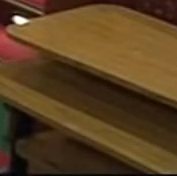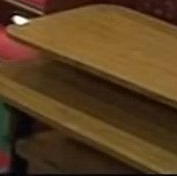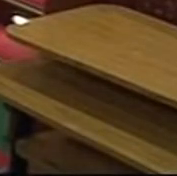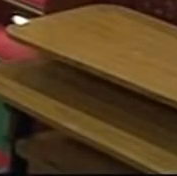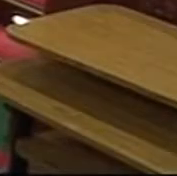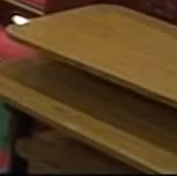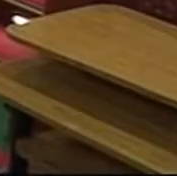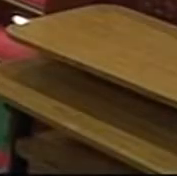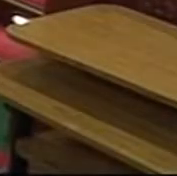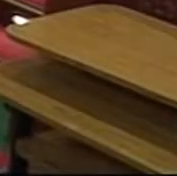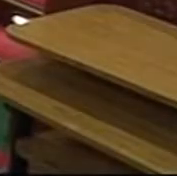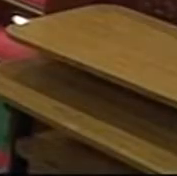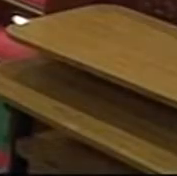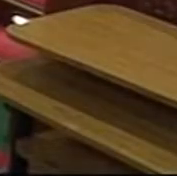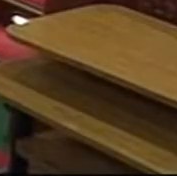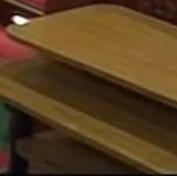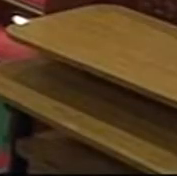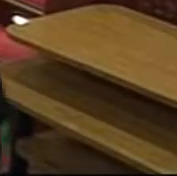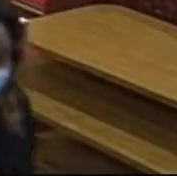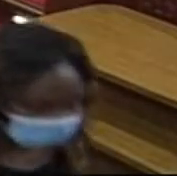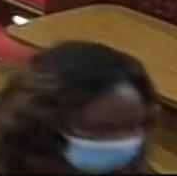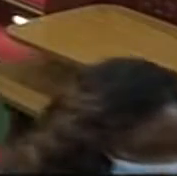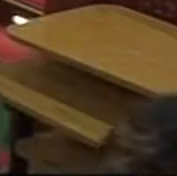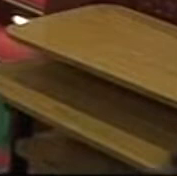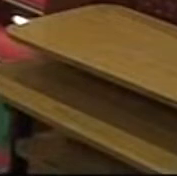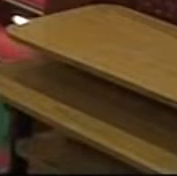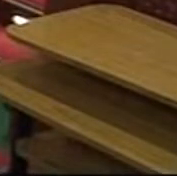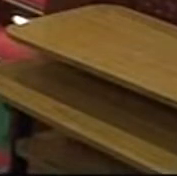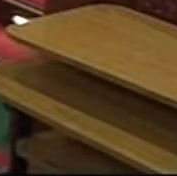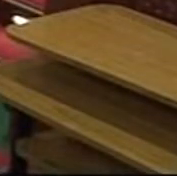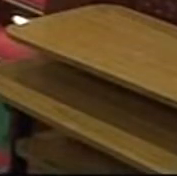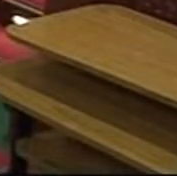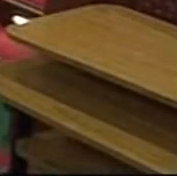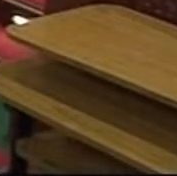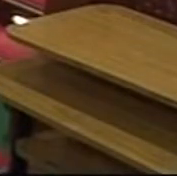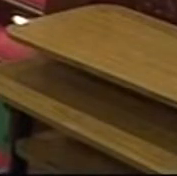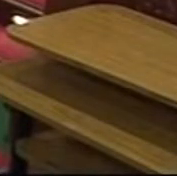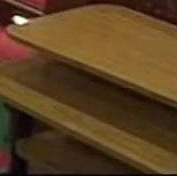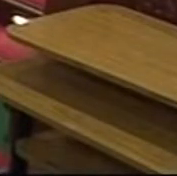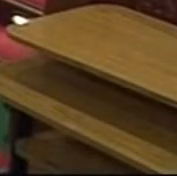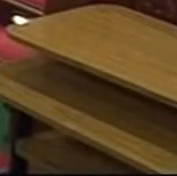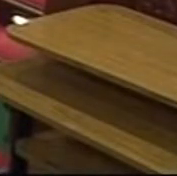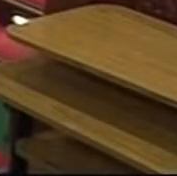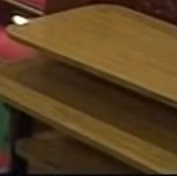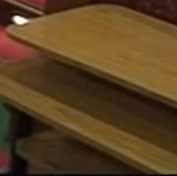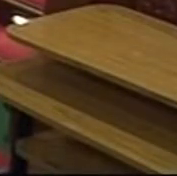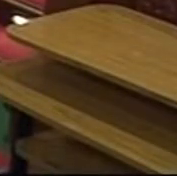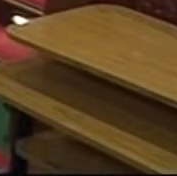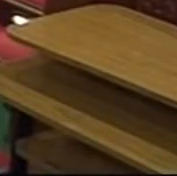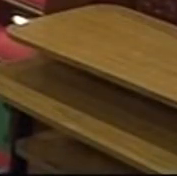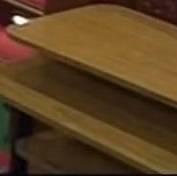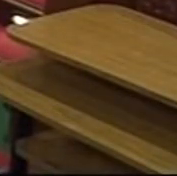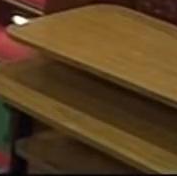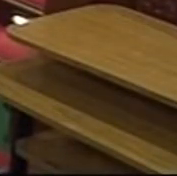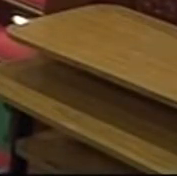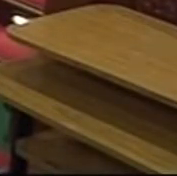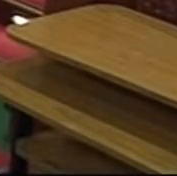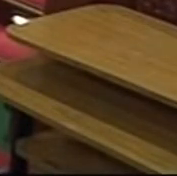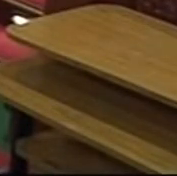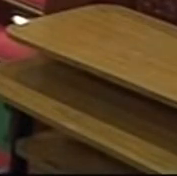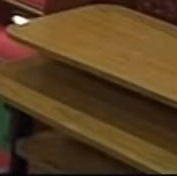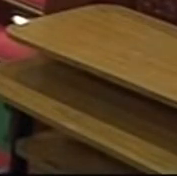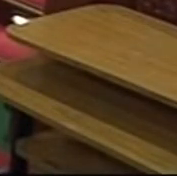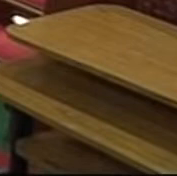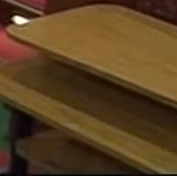being 2021, and pursuant to the provisions of Article 221 of the Constitution of Kenya, Section